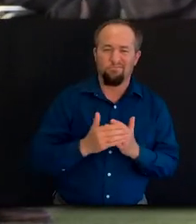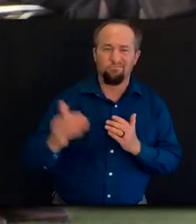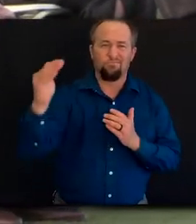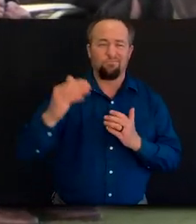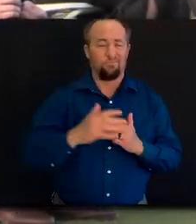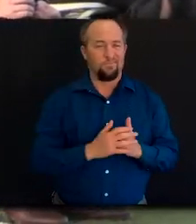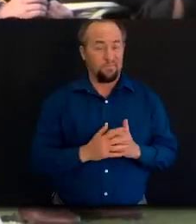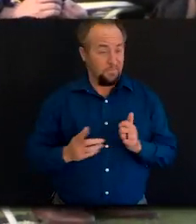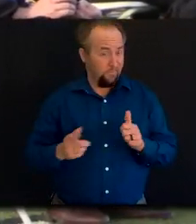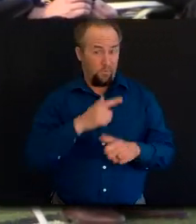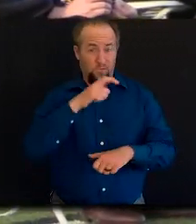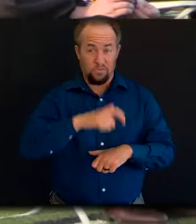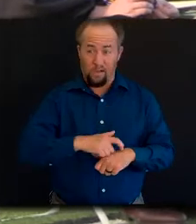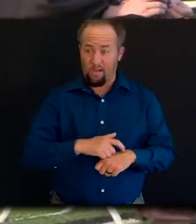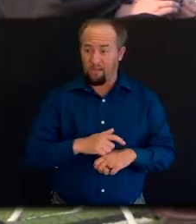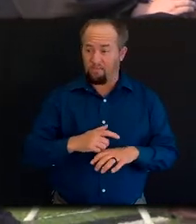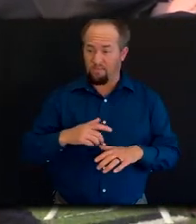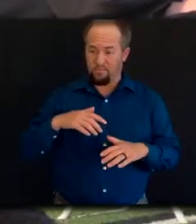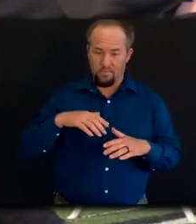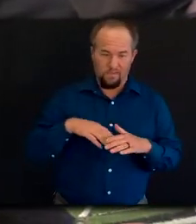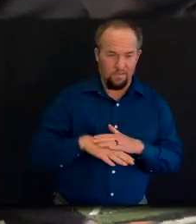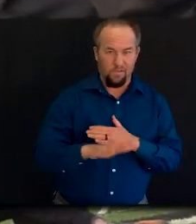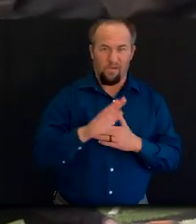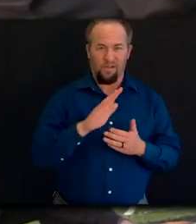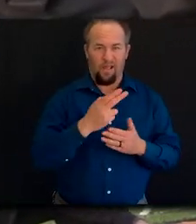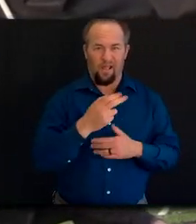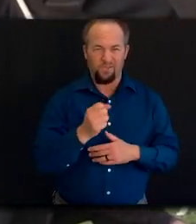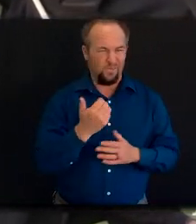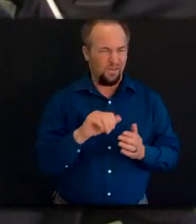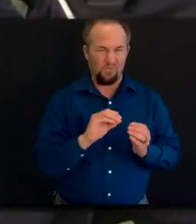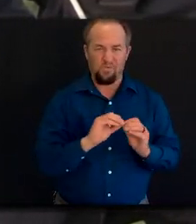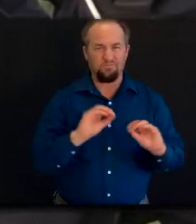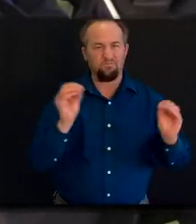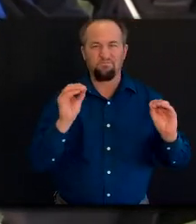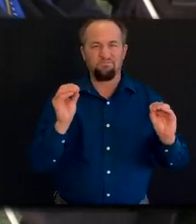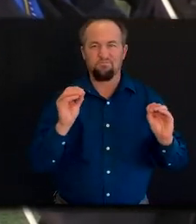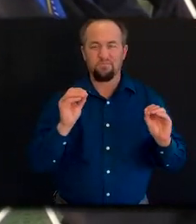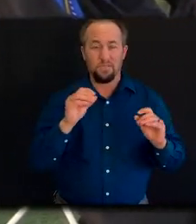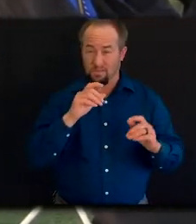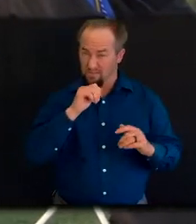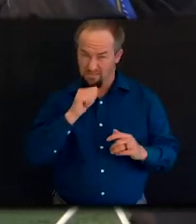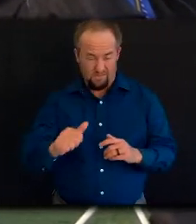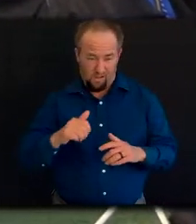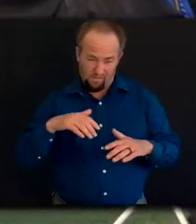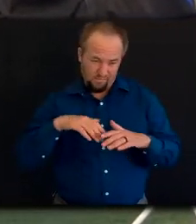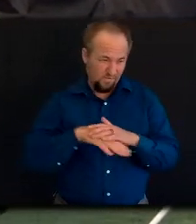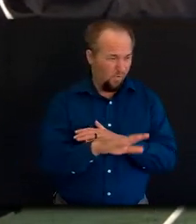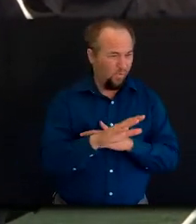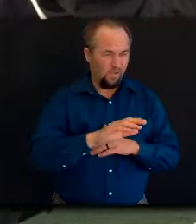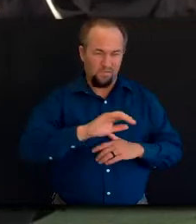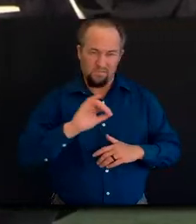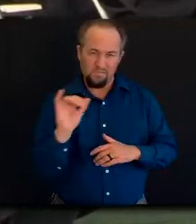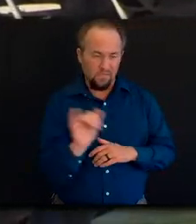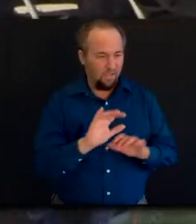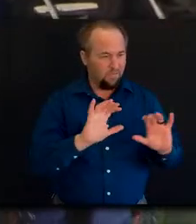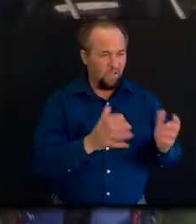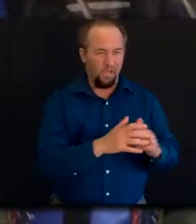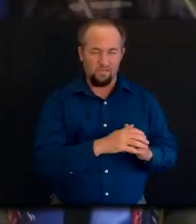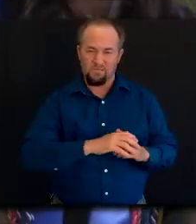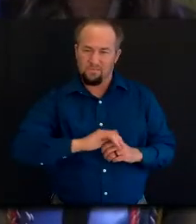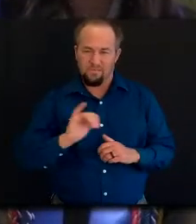steps are no longer the same. We are no longer walking in through the same doors to go to the same classes on the same